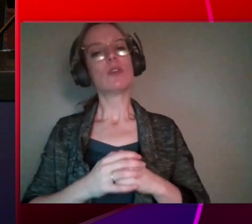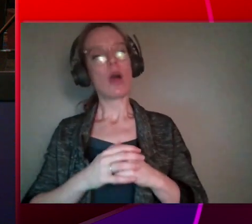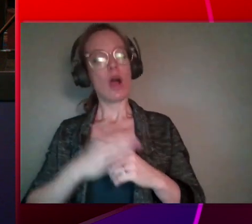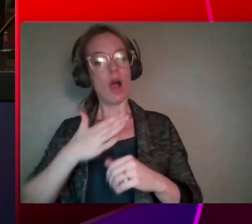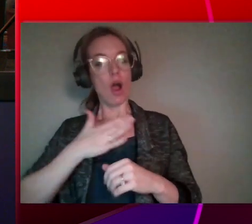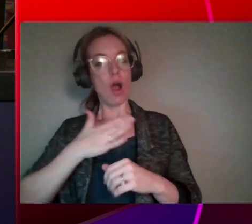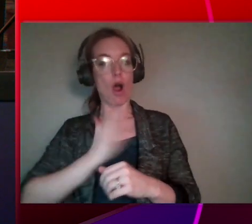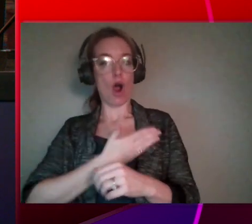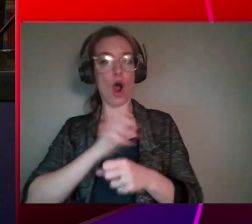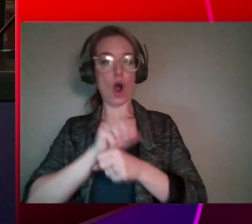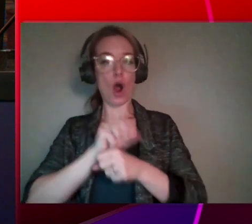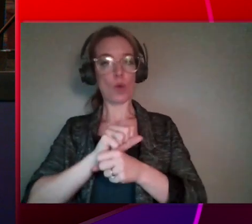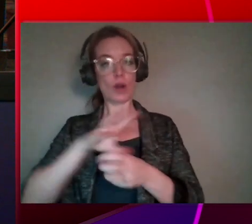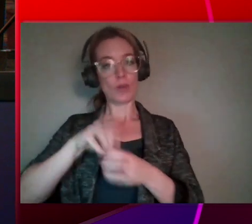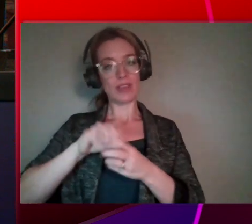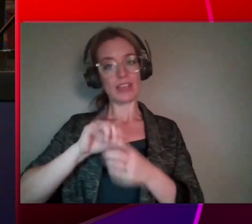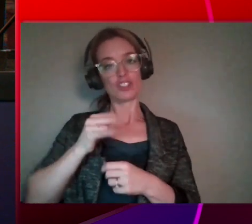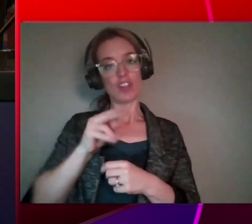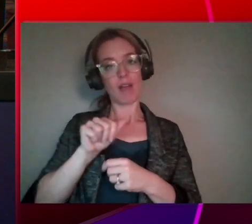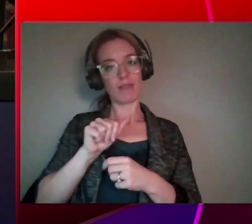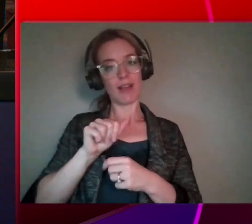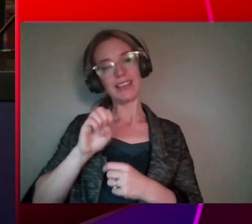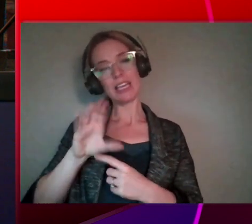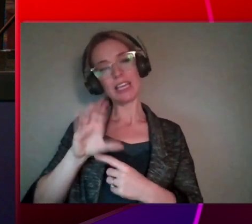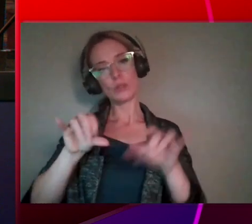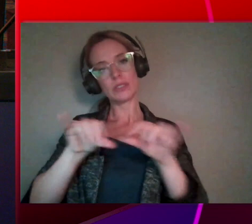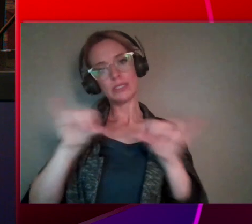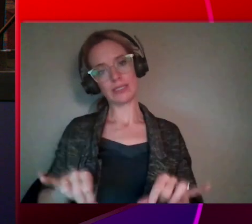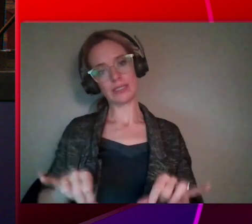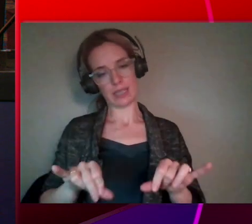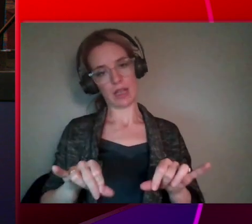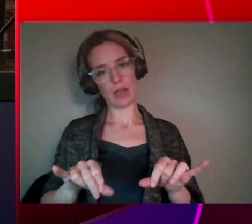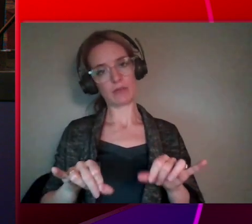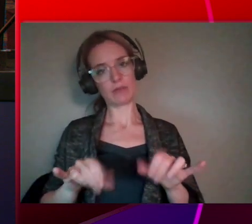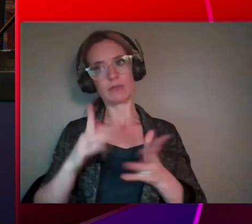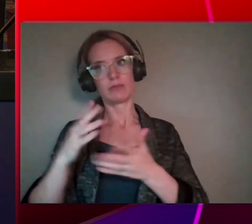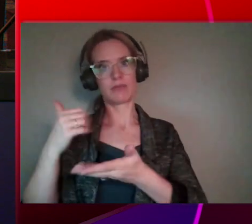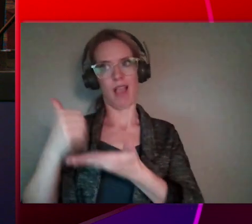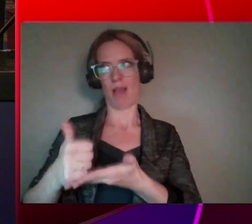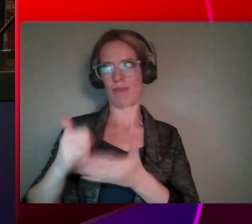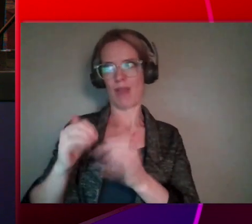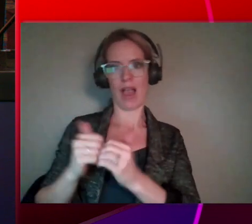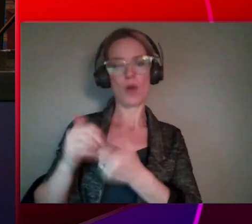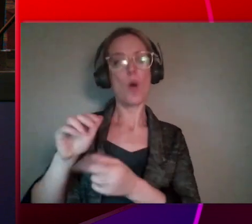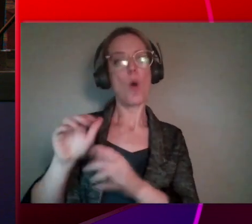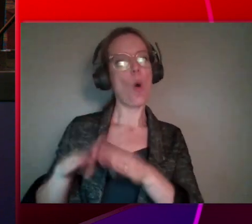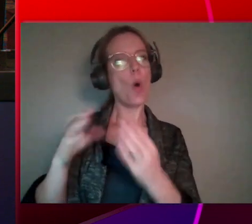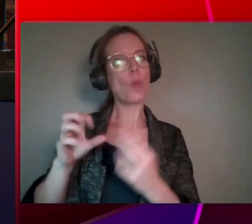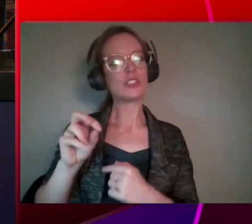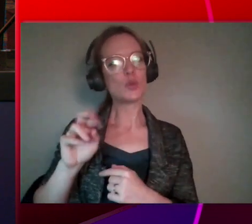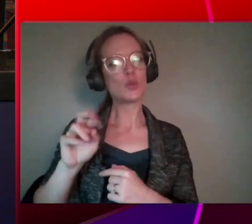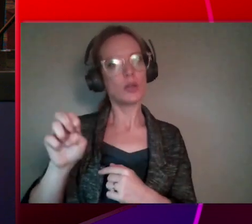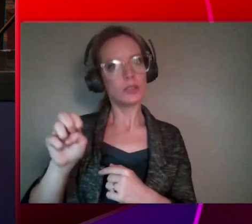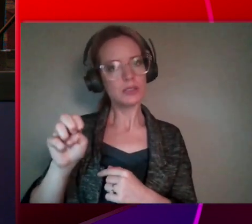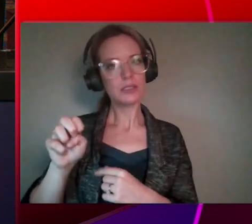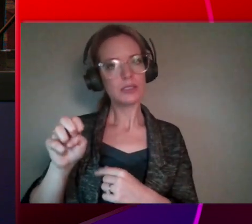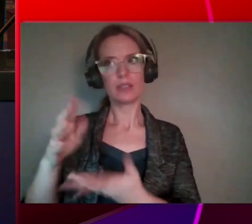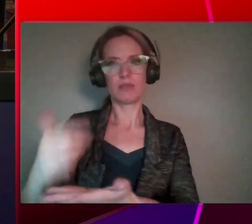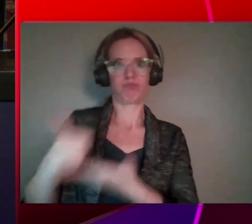ecosystem has been aided by open source and powered by open source, has been